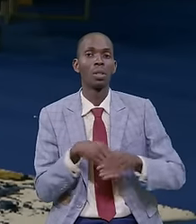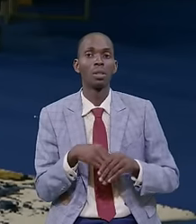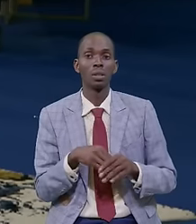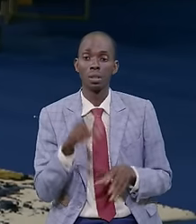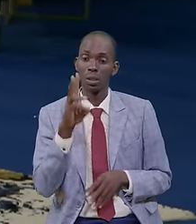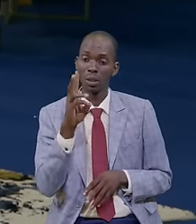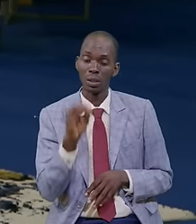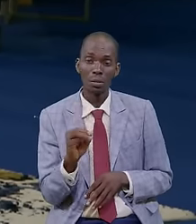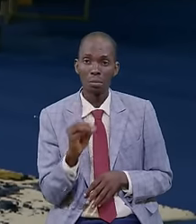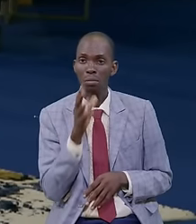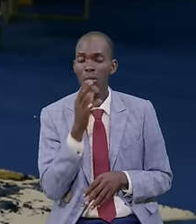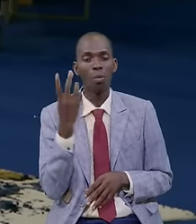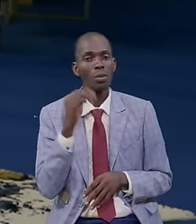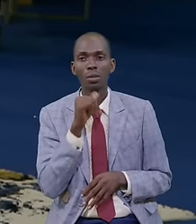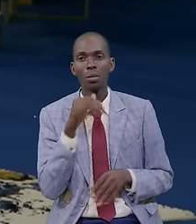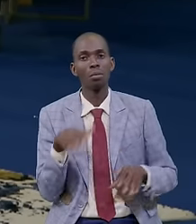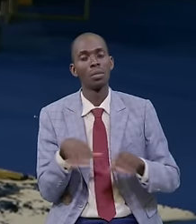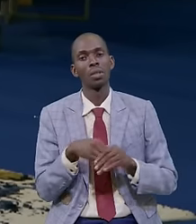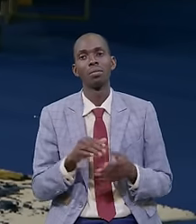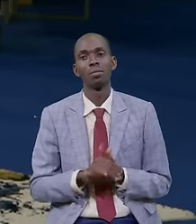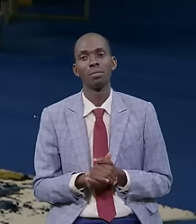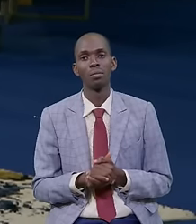60, she was not married.